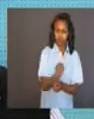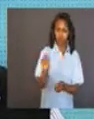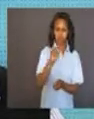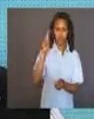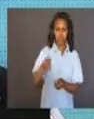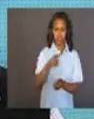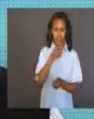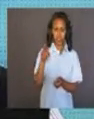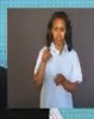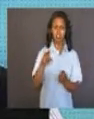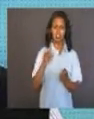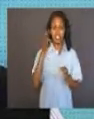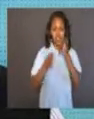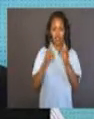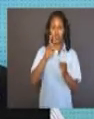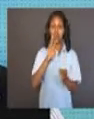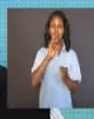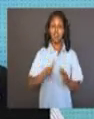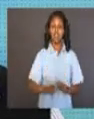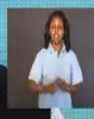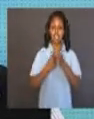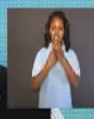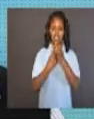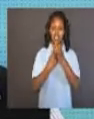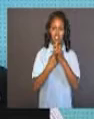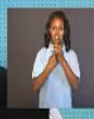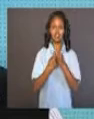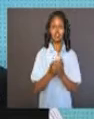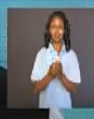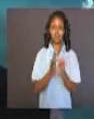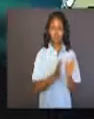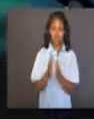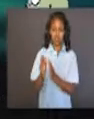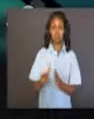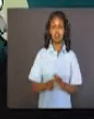If you are ready, let us begin.